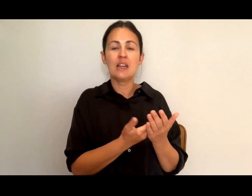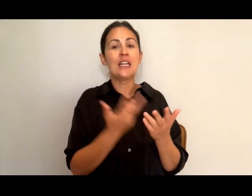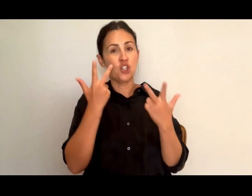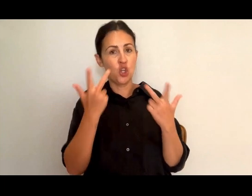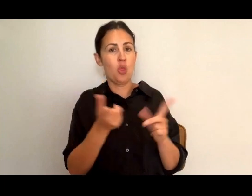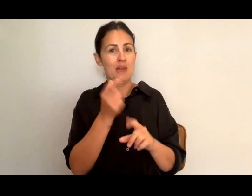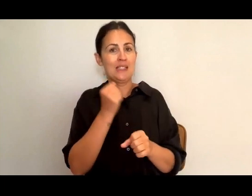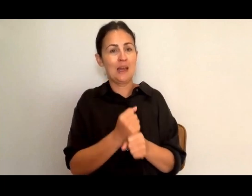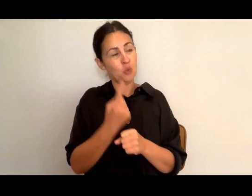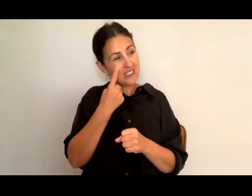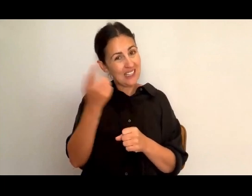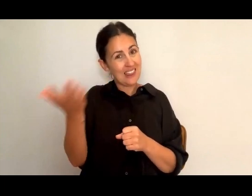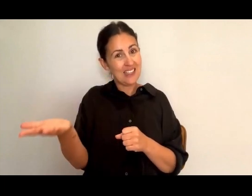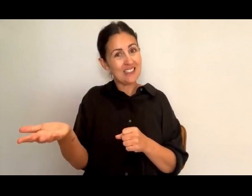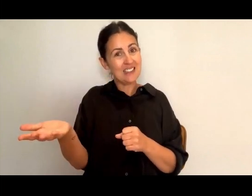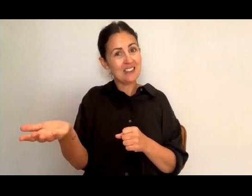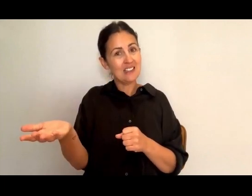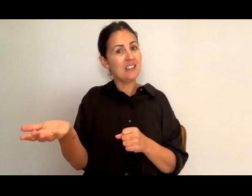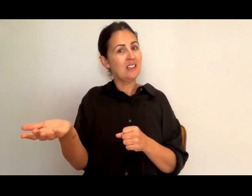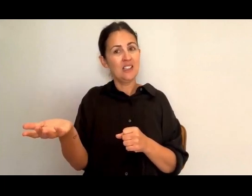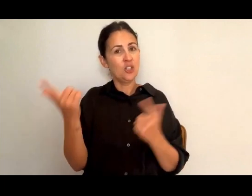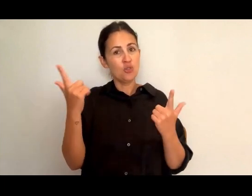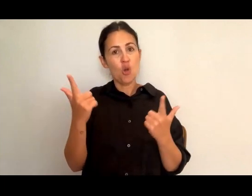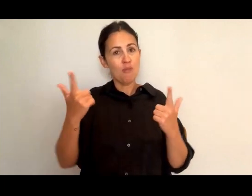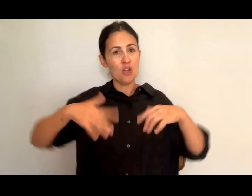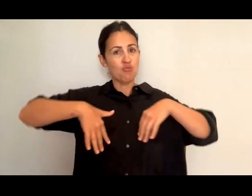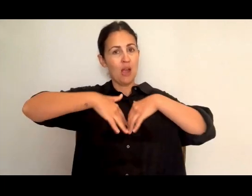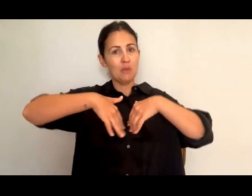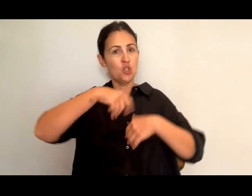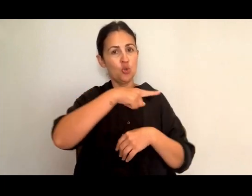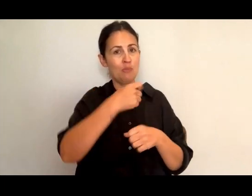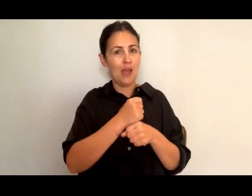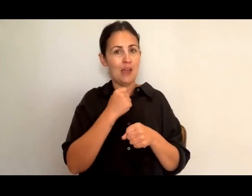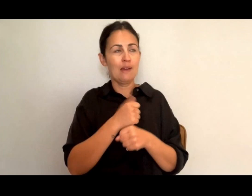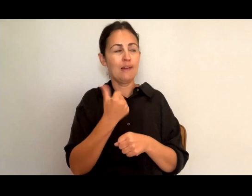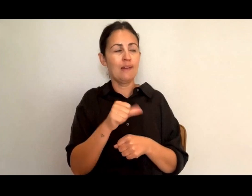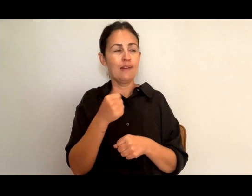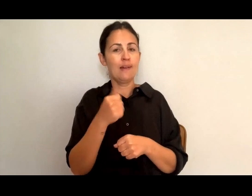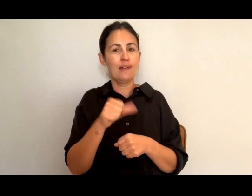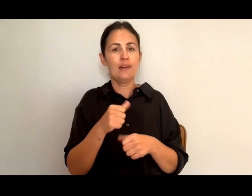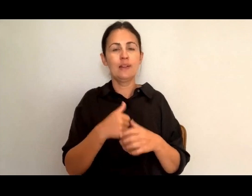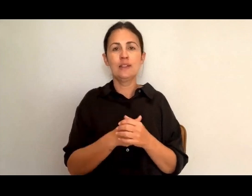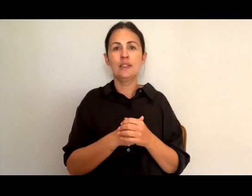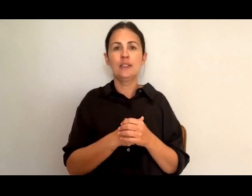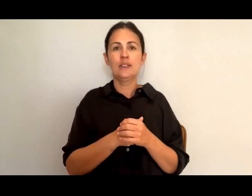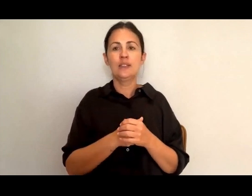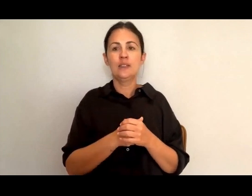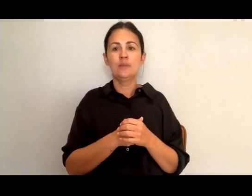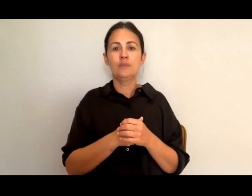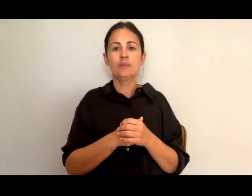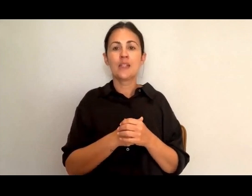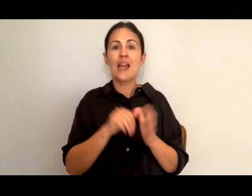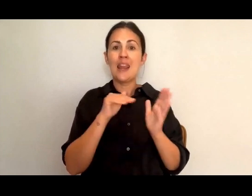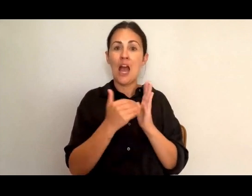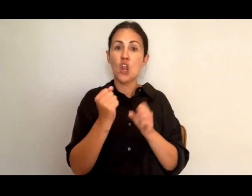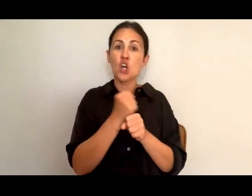presenting their idea and their concept in a very different way. And it does bring me to the disposable coffee cup as a really good